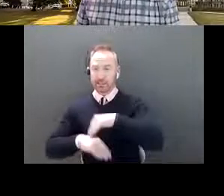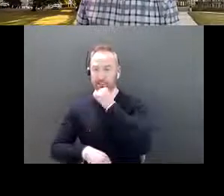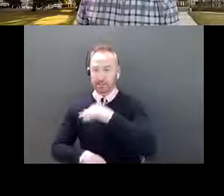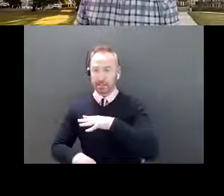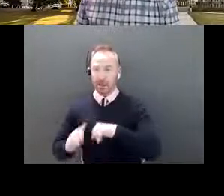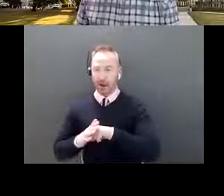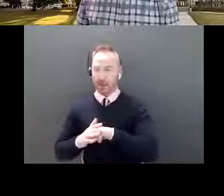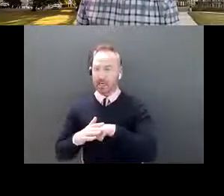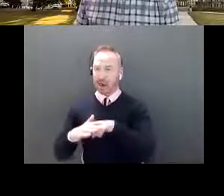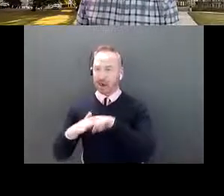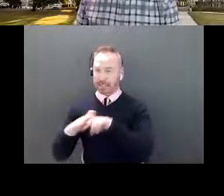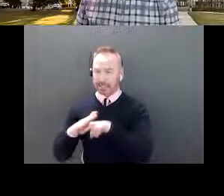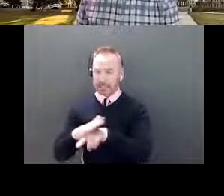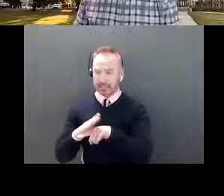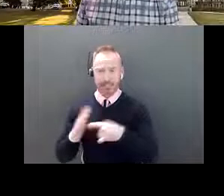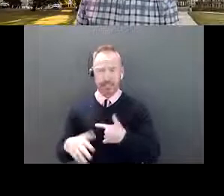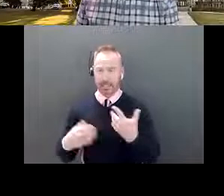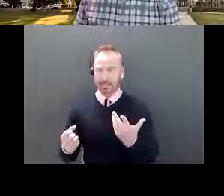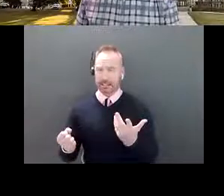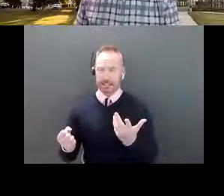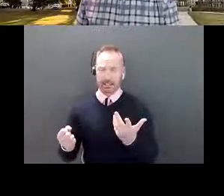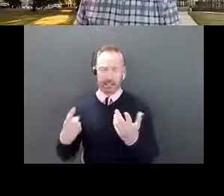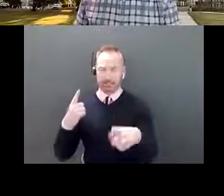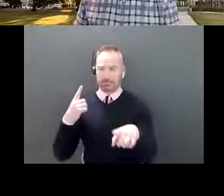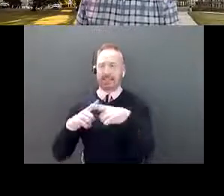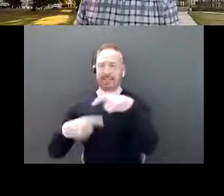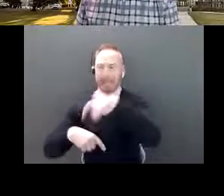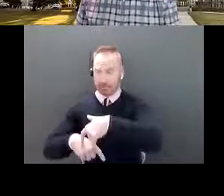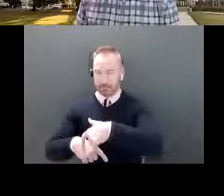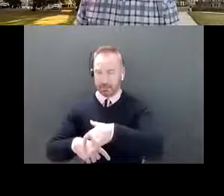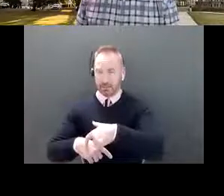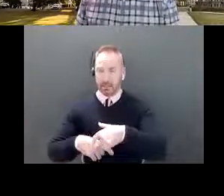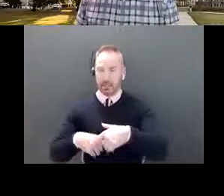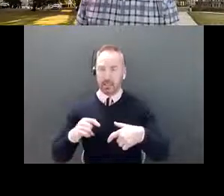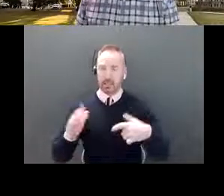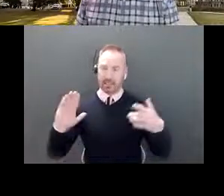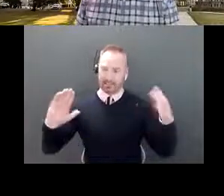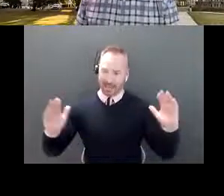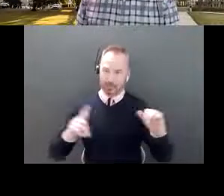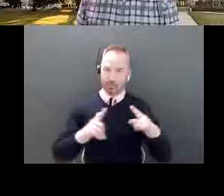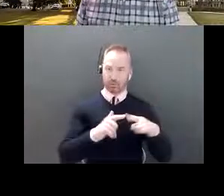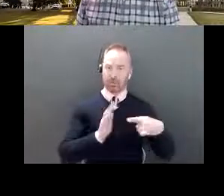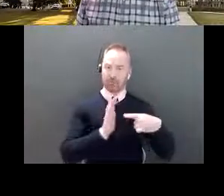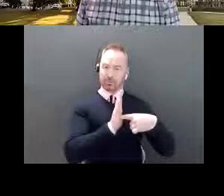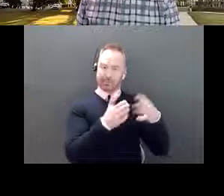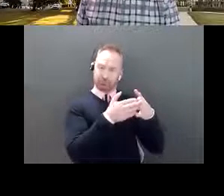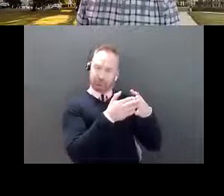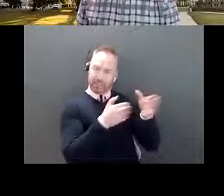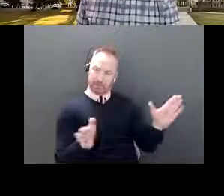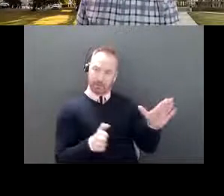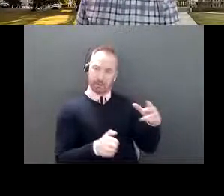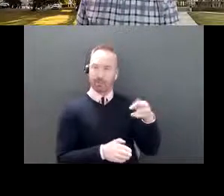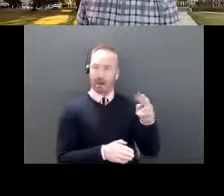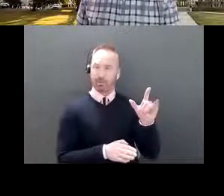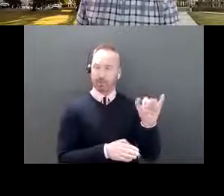times a number compared to the representation in the general population. So you